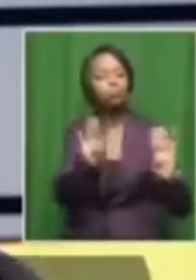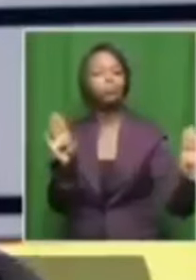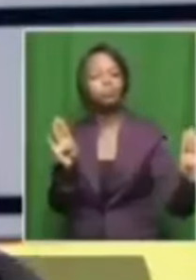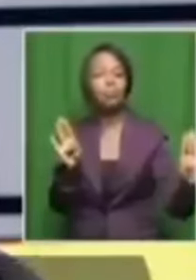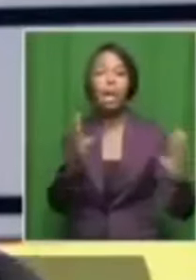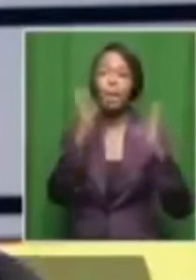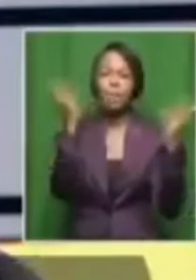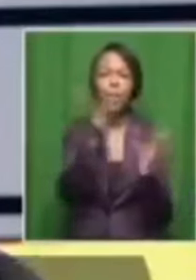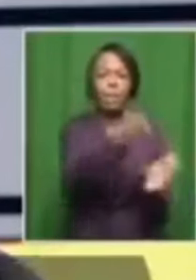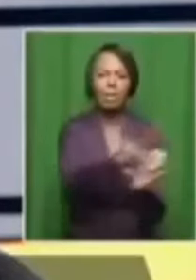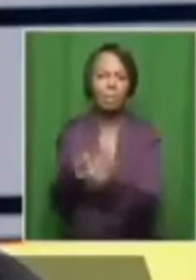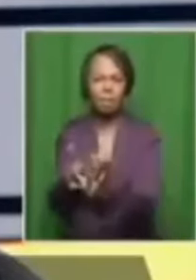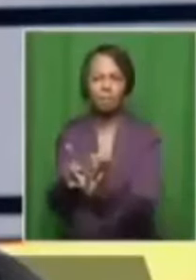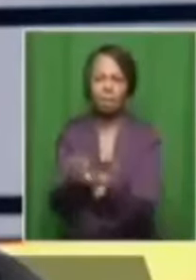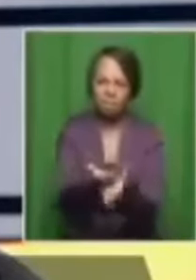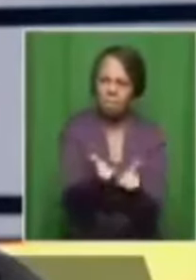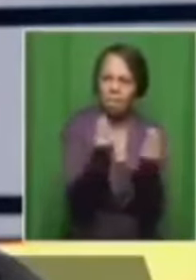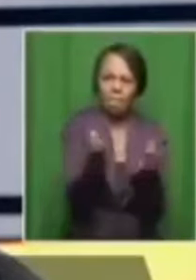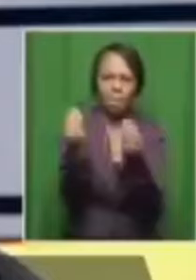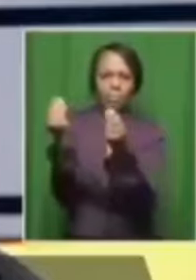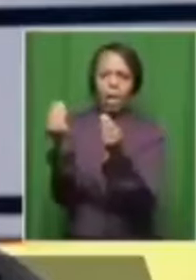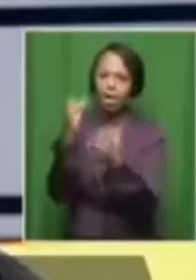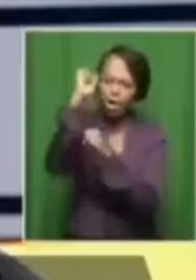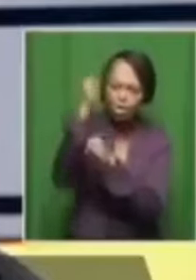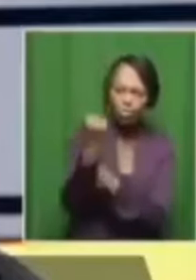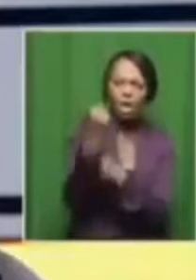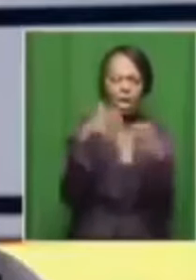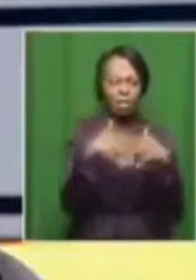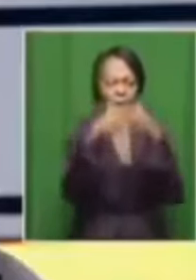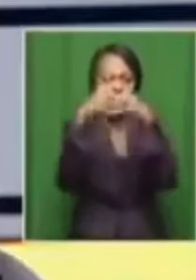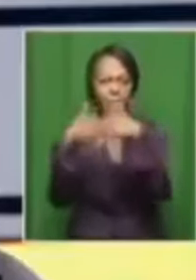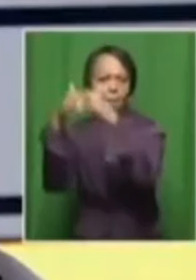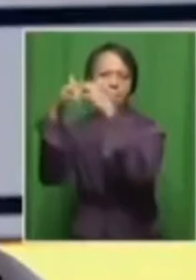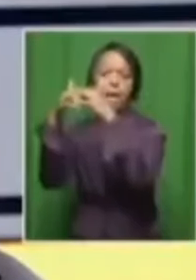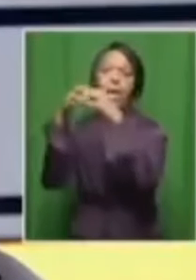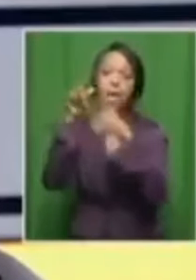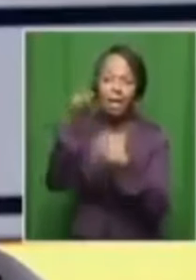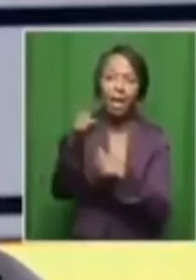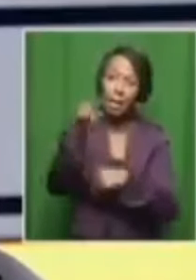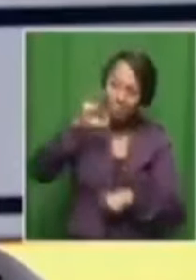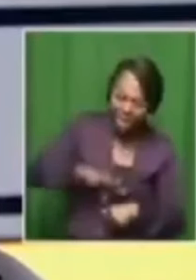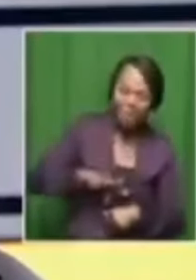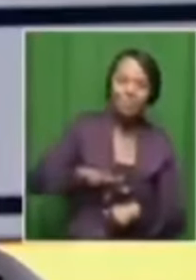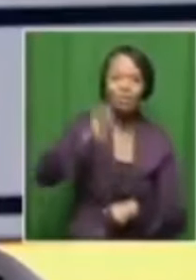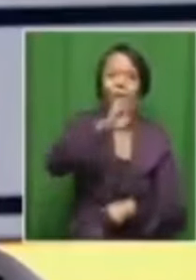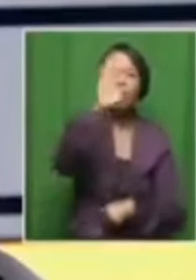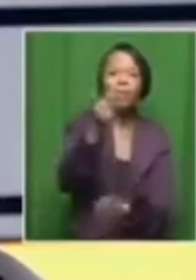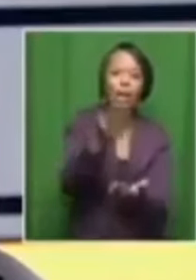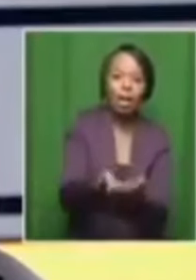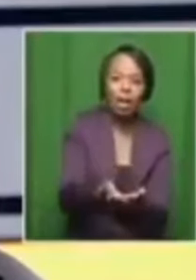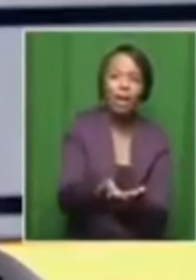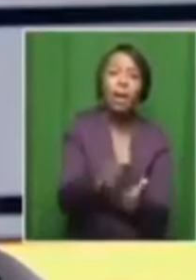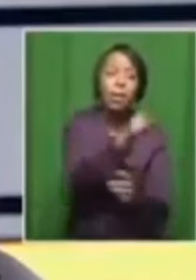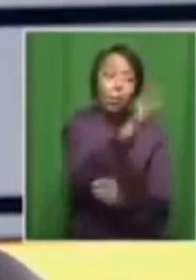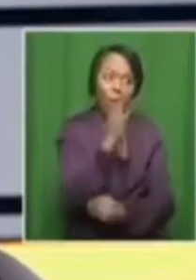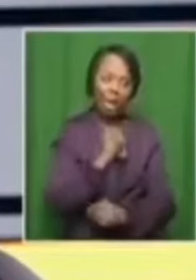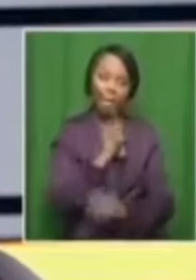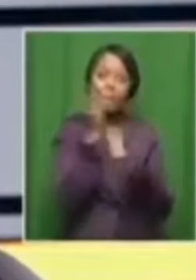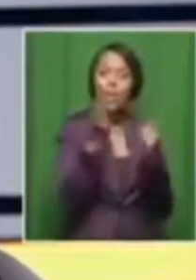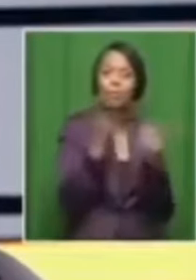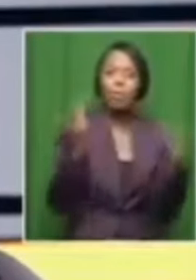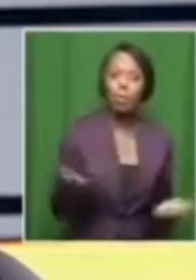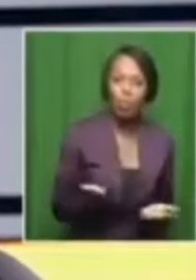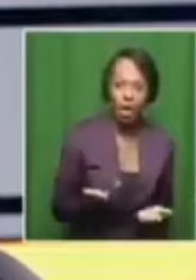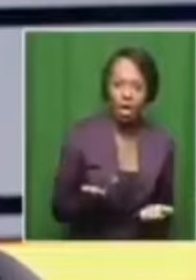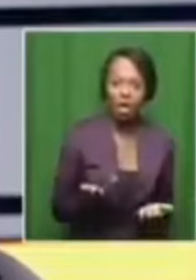to participate. We industrialize, we beneficiate in South Africa. And that's why you are saying, where will the money come from to do all of